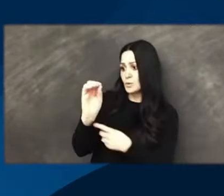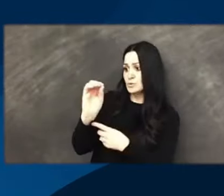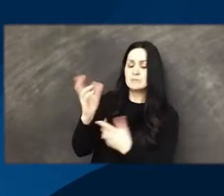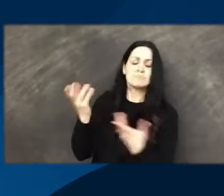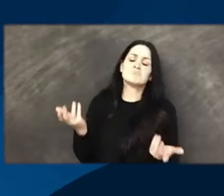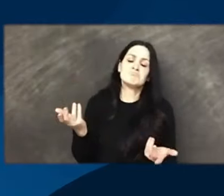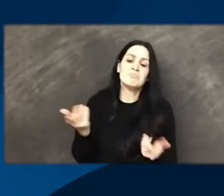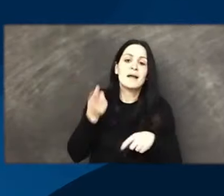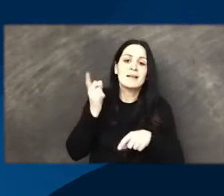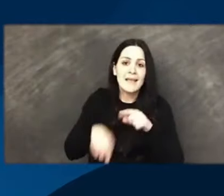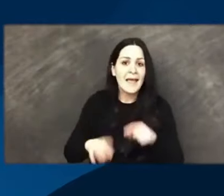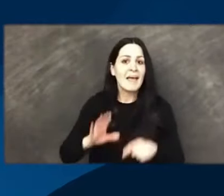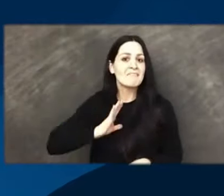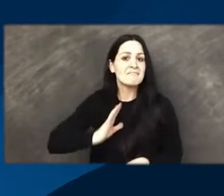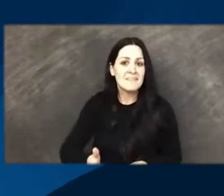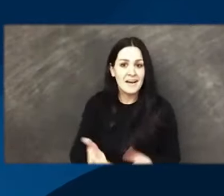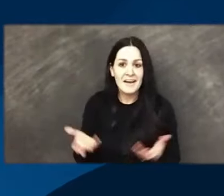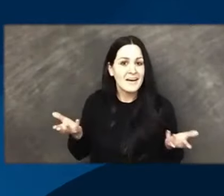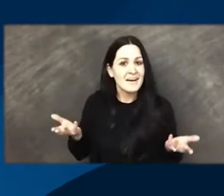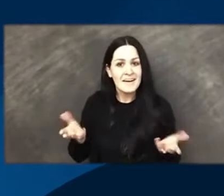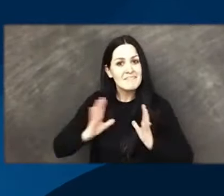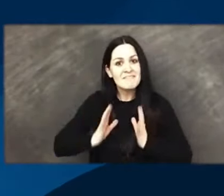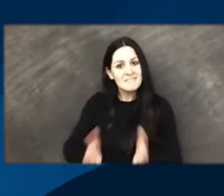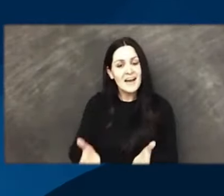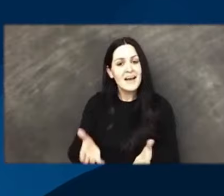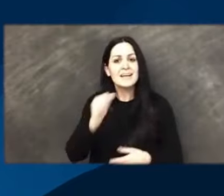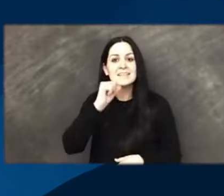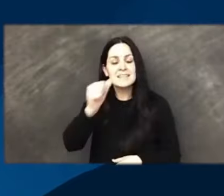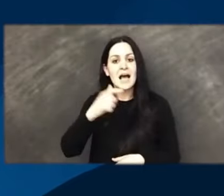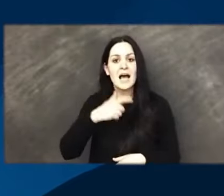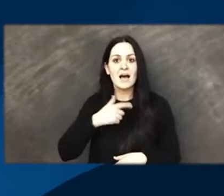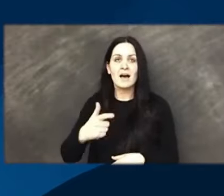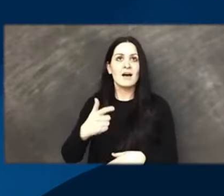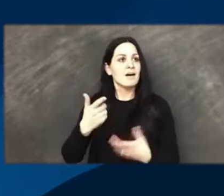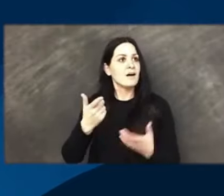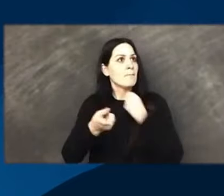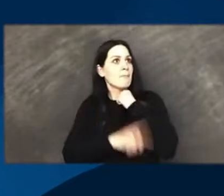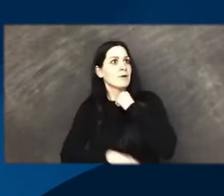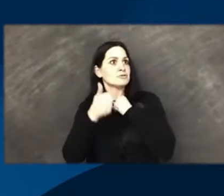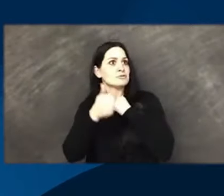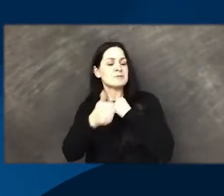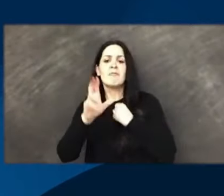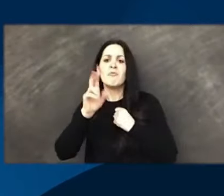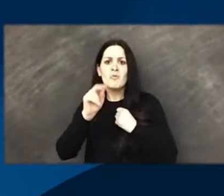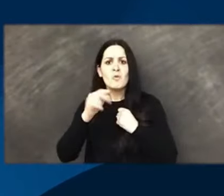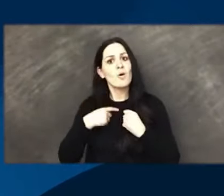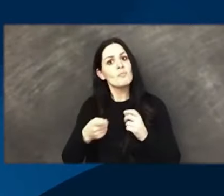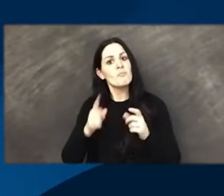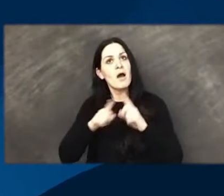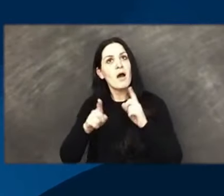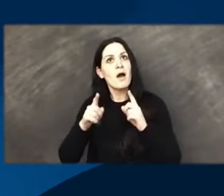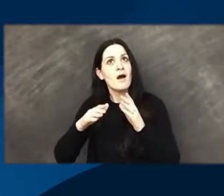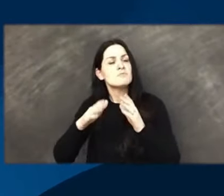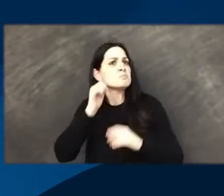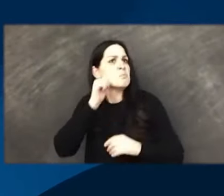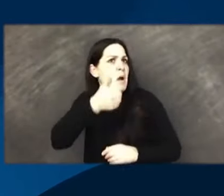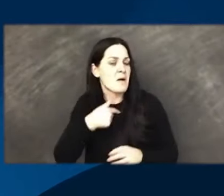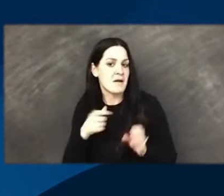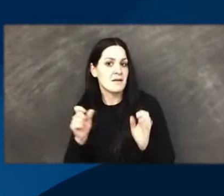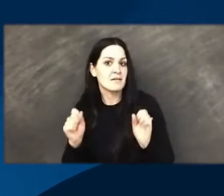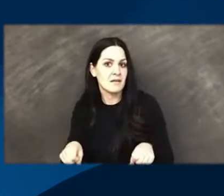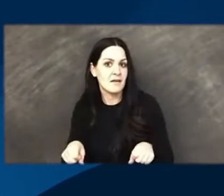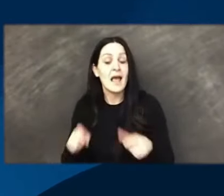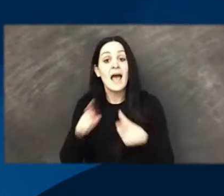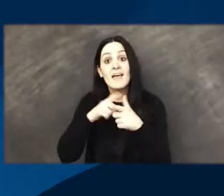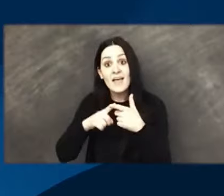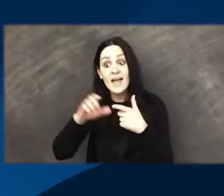on yourself, but to always push forward, to always keep that goal in mind that when April comes, and April always does come,